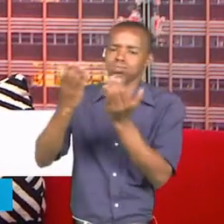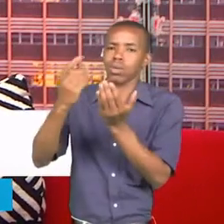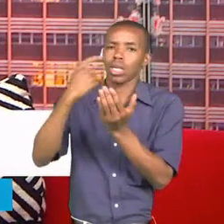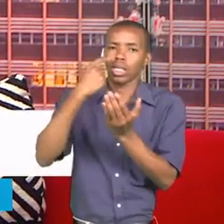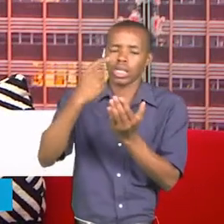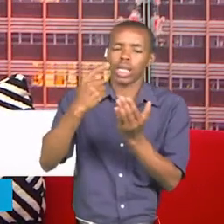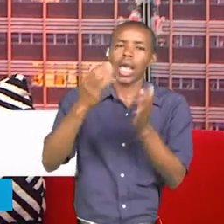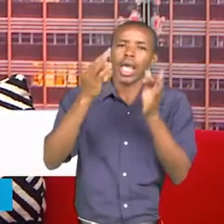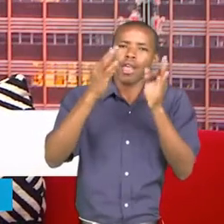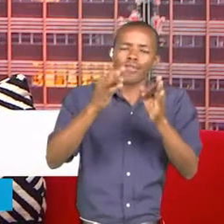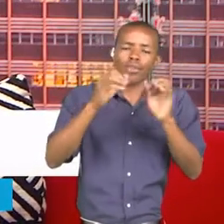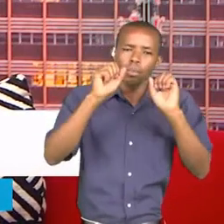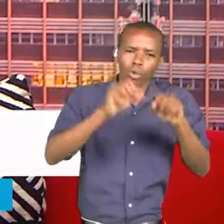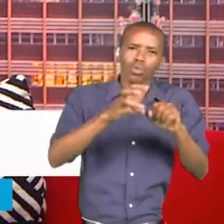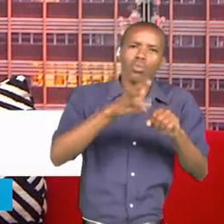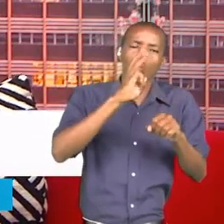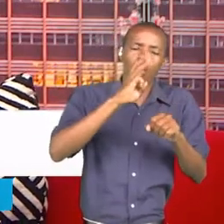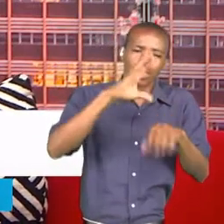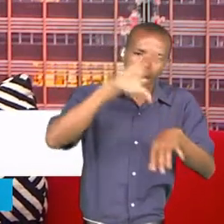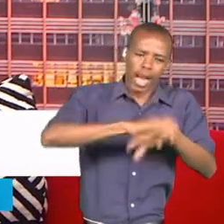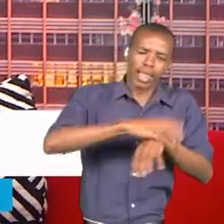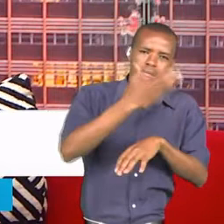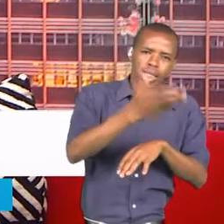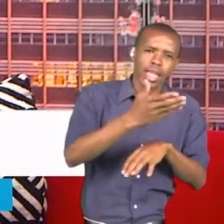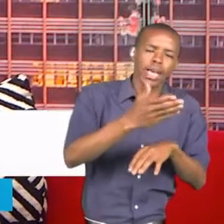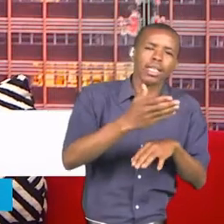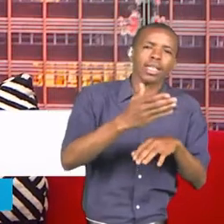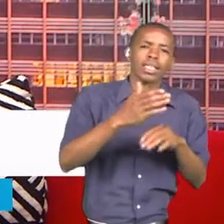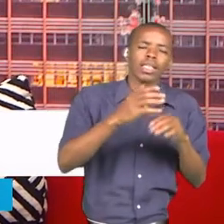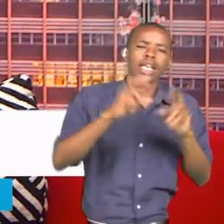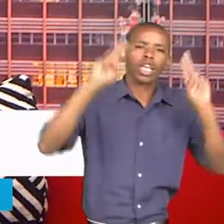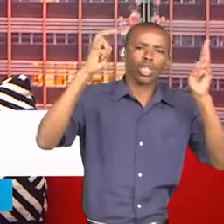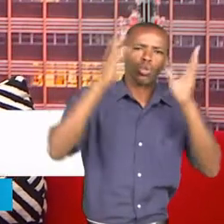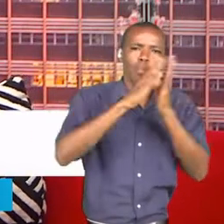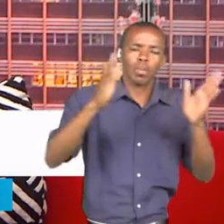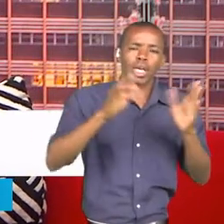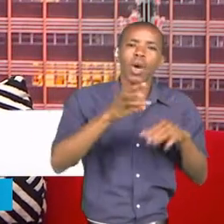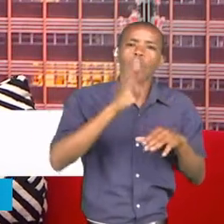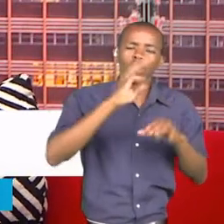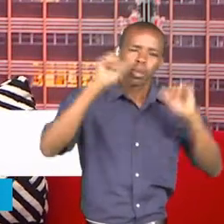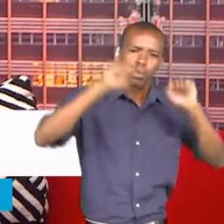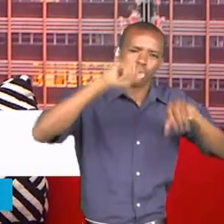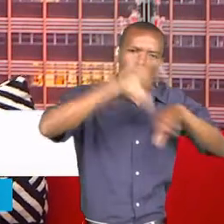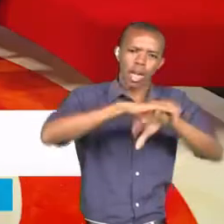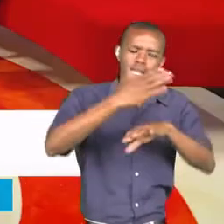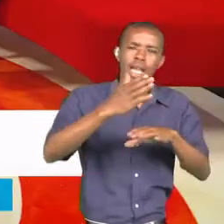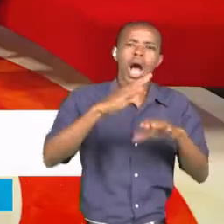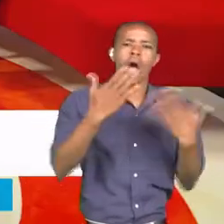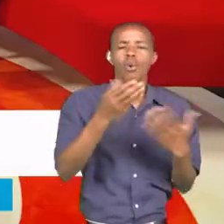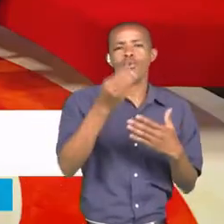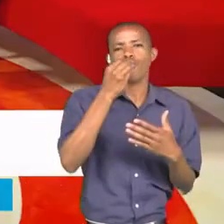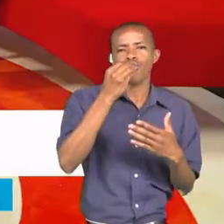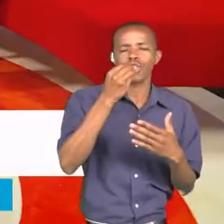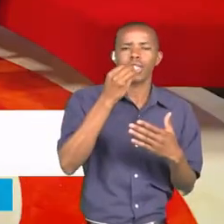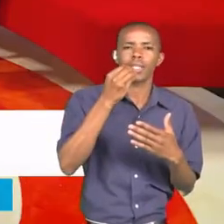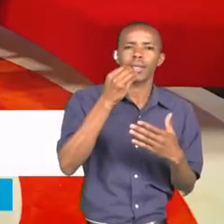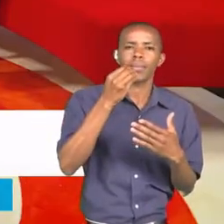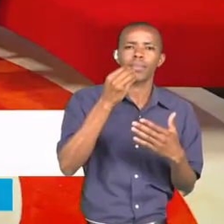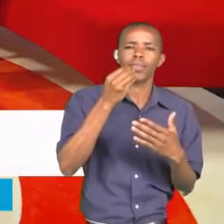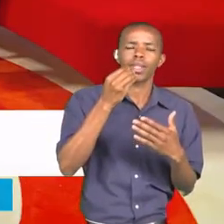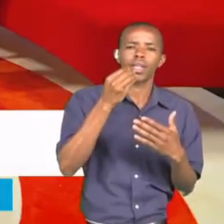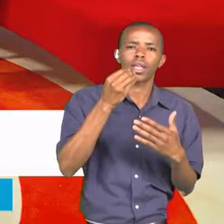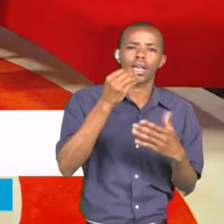can get the water on the ground. Mm-hmm. And that's the biggest issue. How much water can you get there, and then how much food can you get